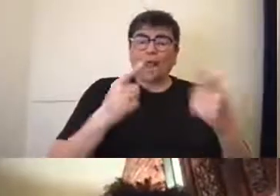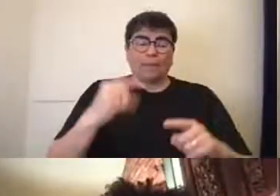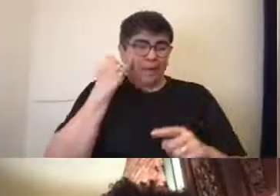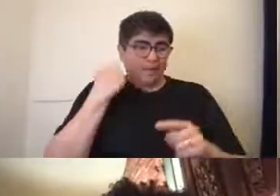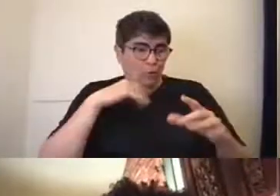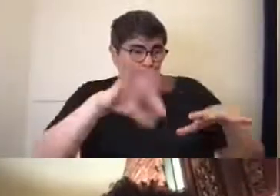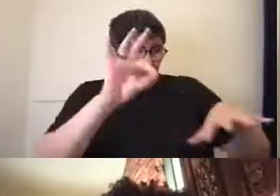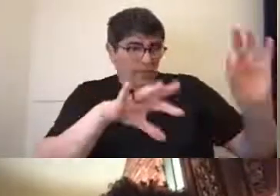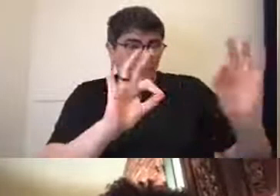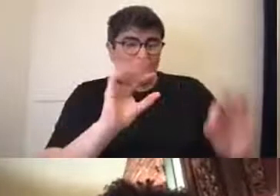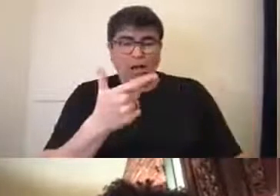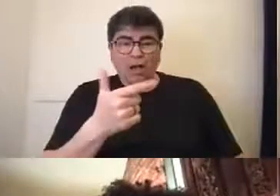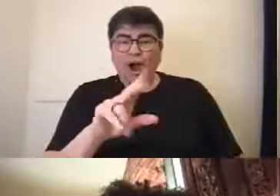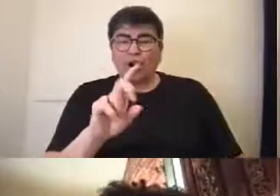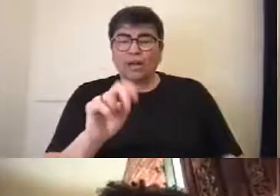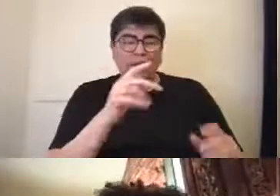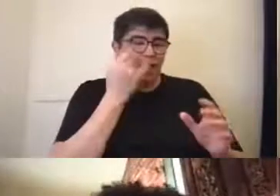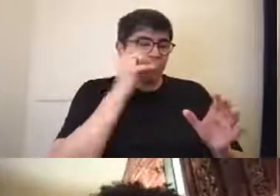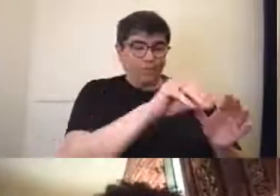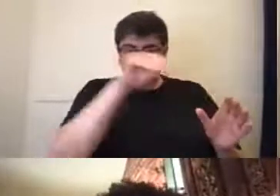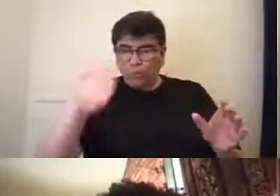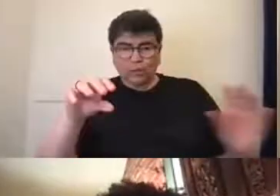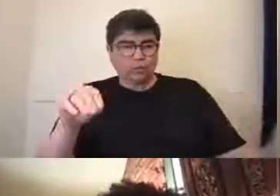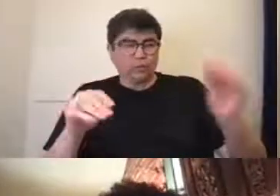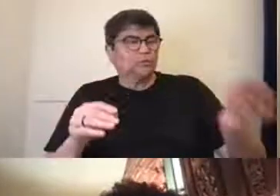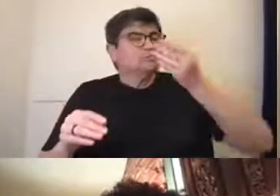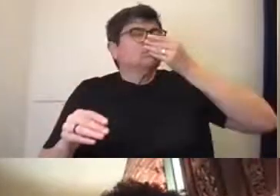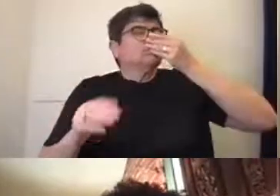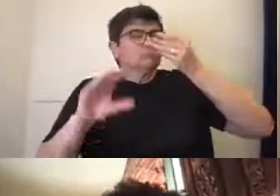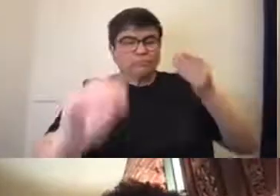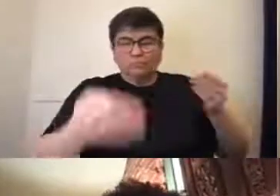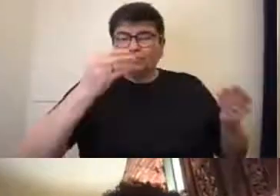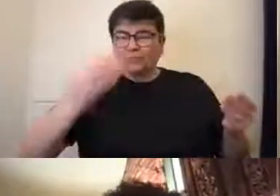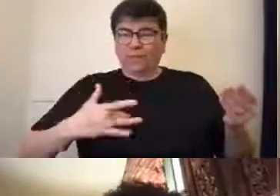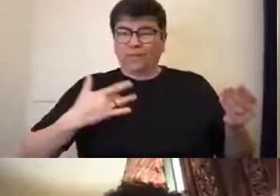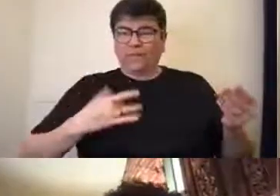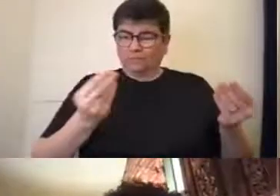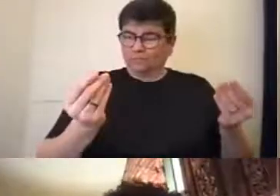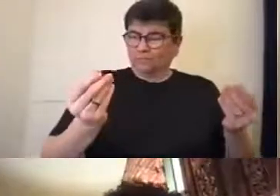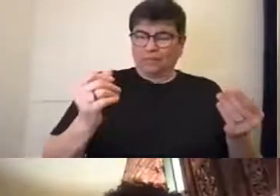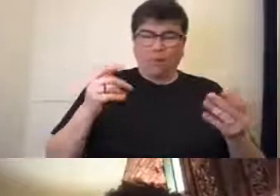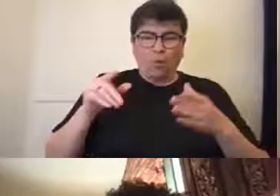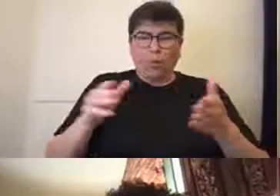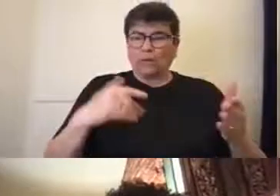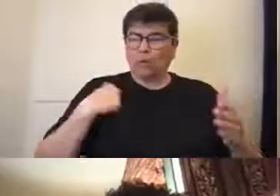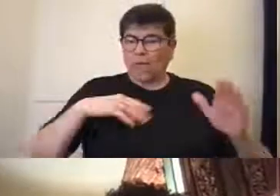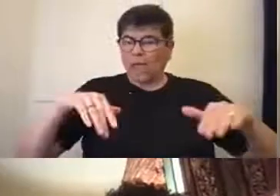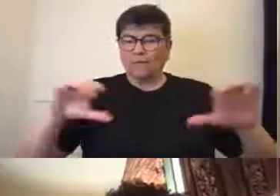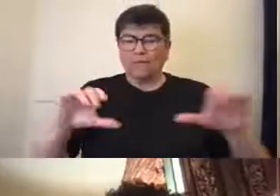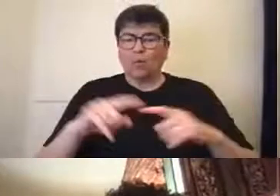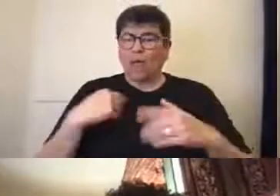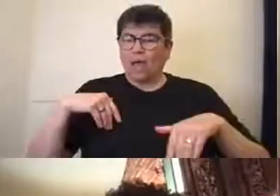garden and we place this next to this, we place something we smell next to something we feel in ways that we haven't done before, we haven't given our time